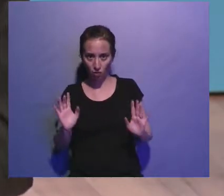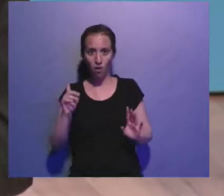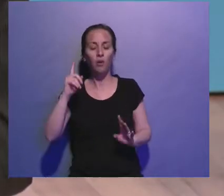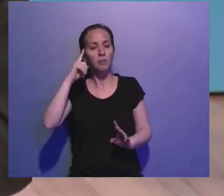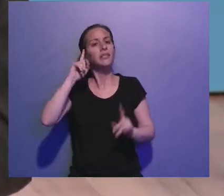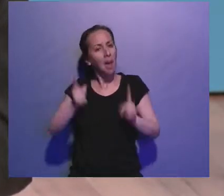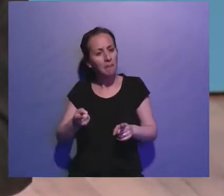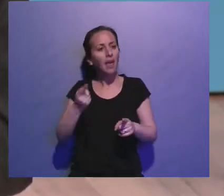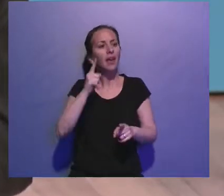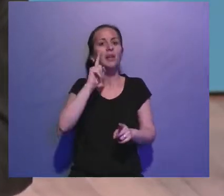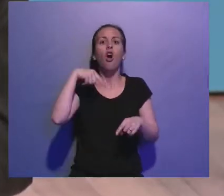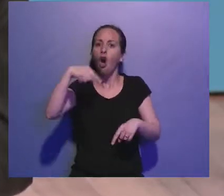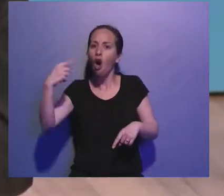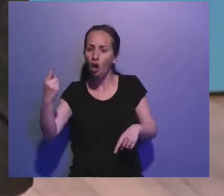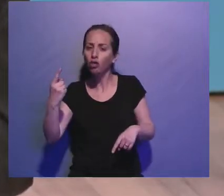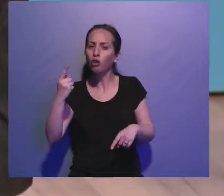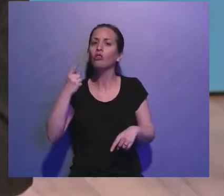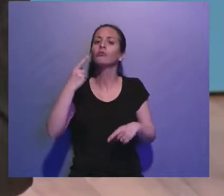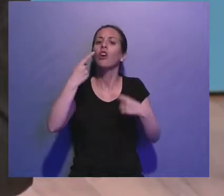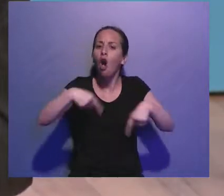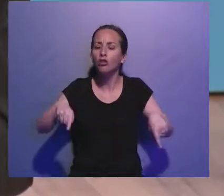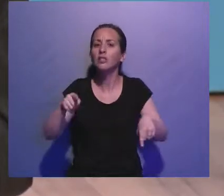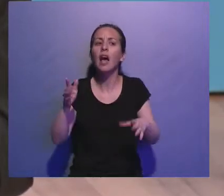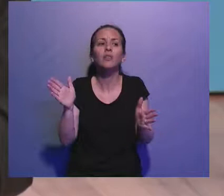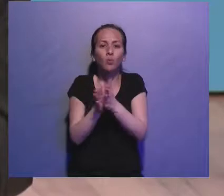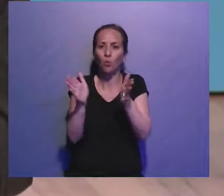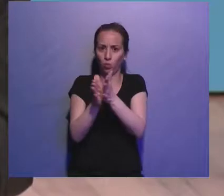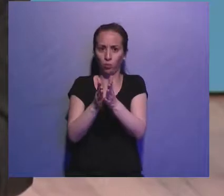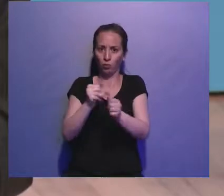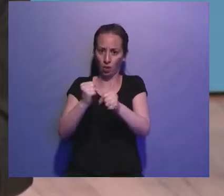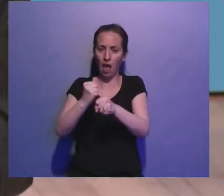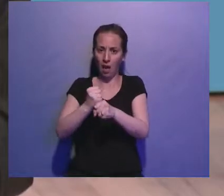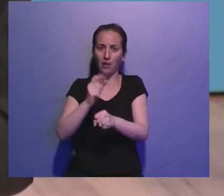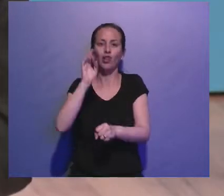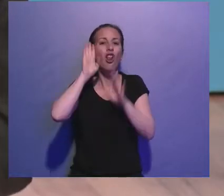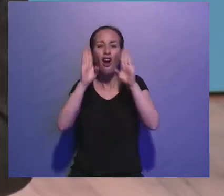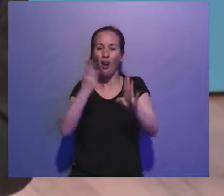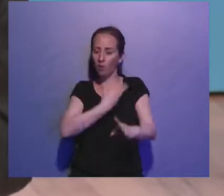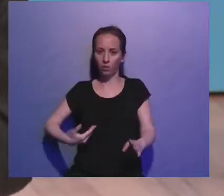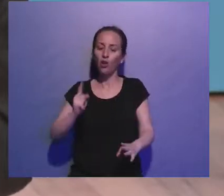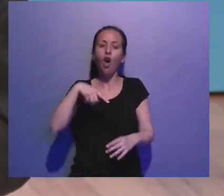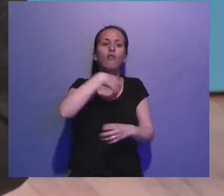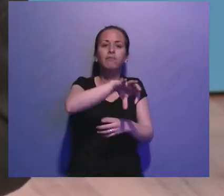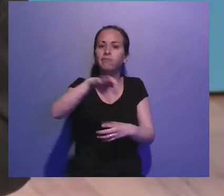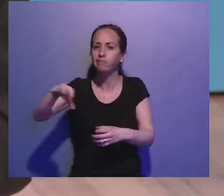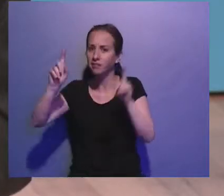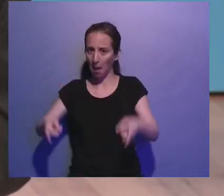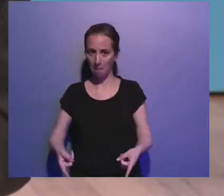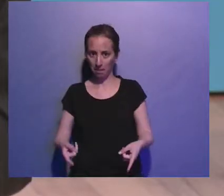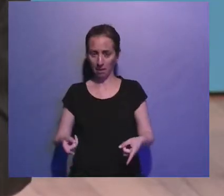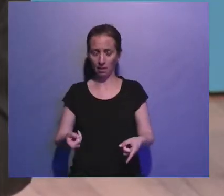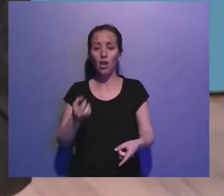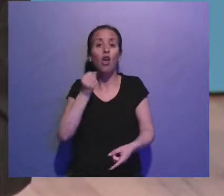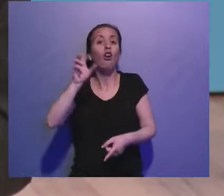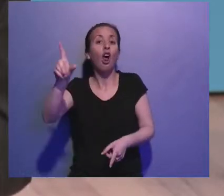power and the Controller's office, because these are bodies that also play